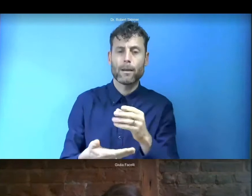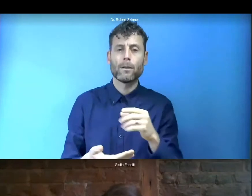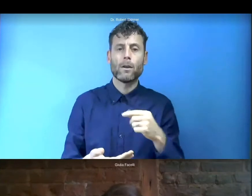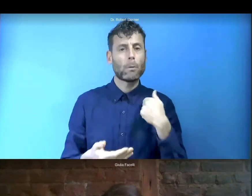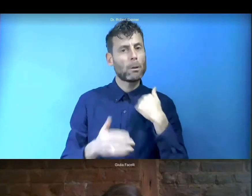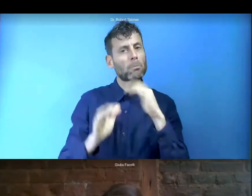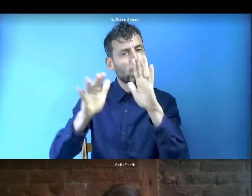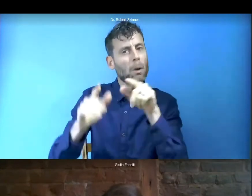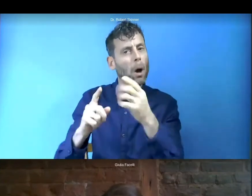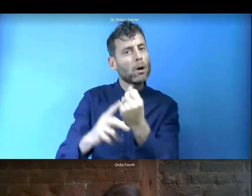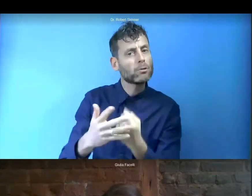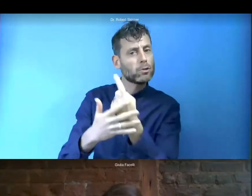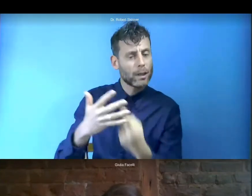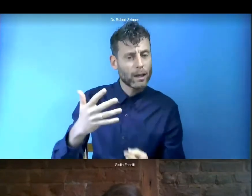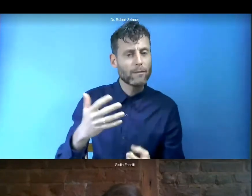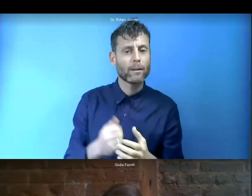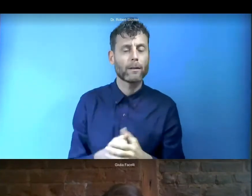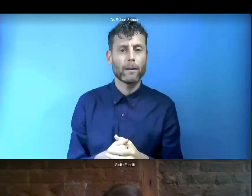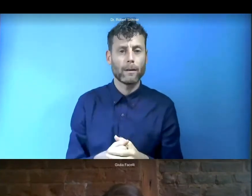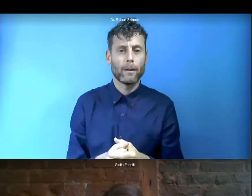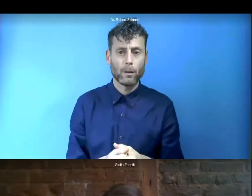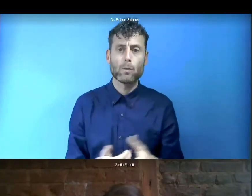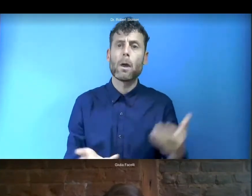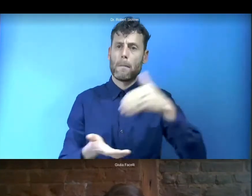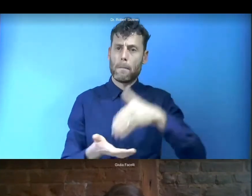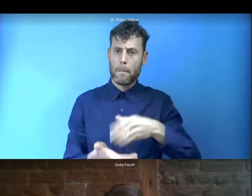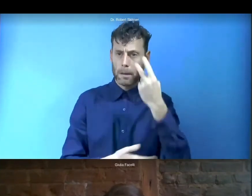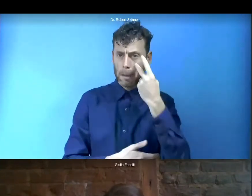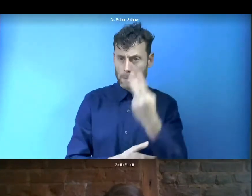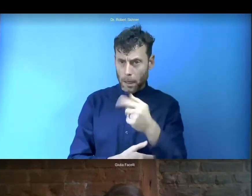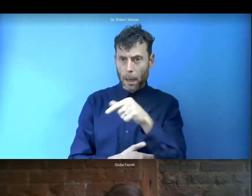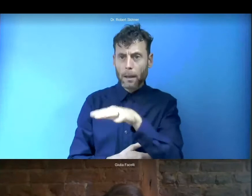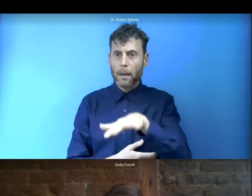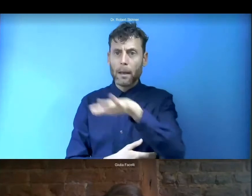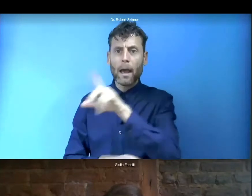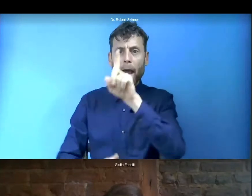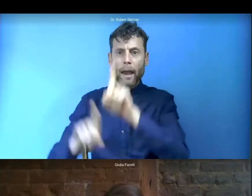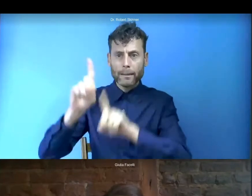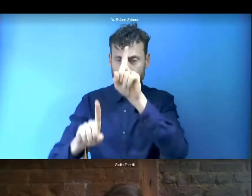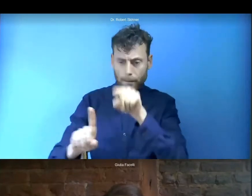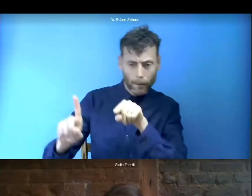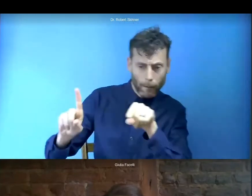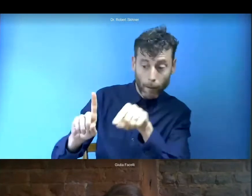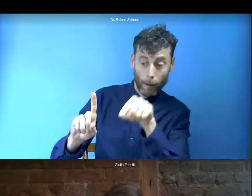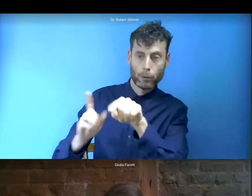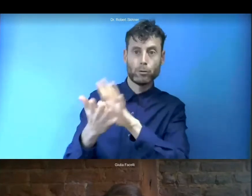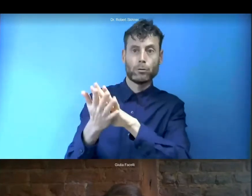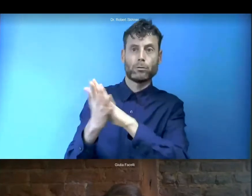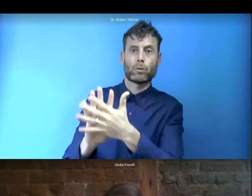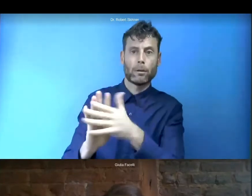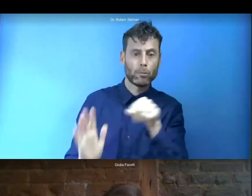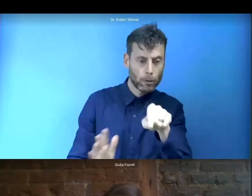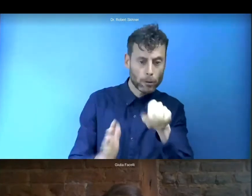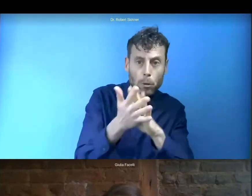and especially what you have been able to change on the ground in the replicator cities of Bologna, Skopje, and Lisbon, and taking